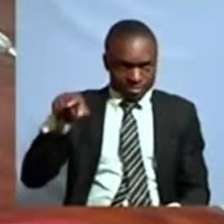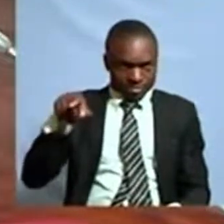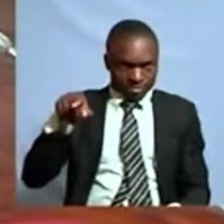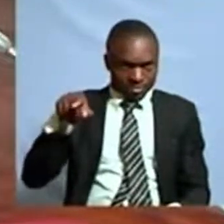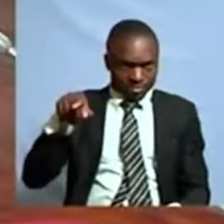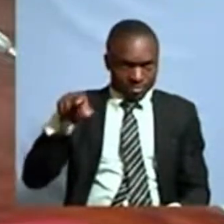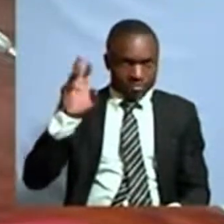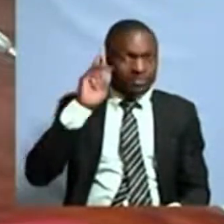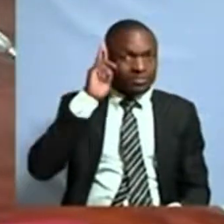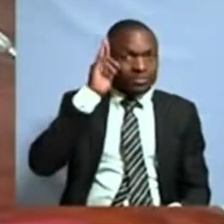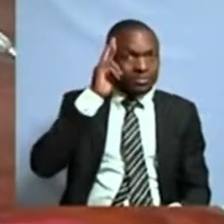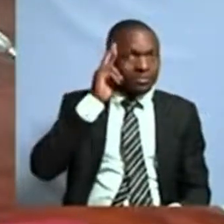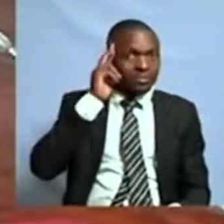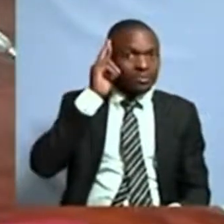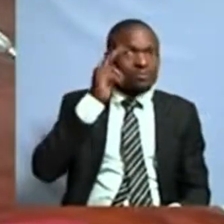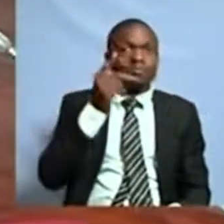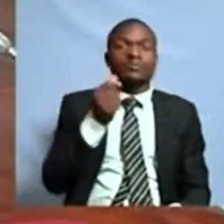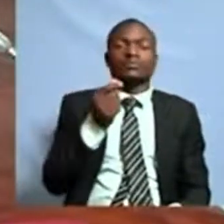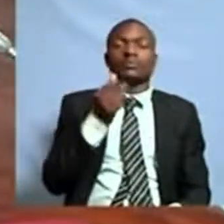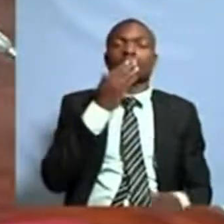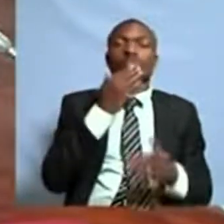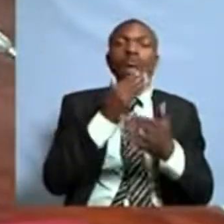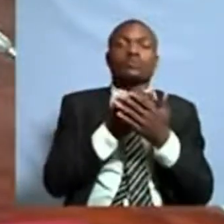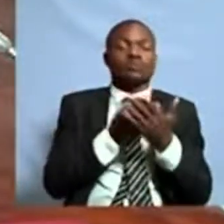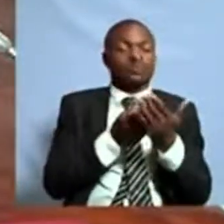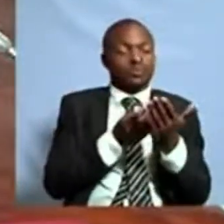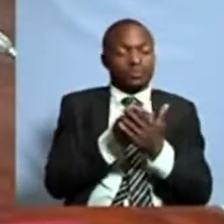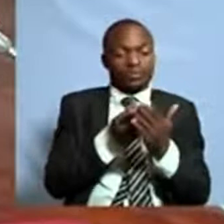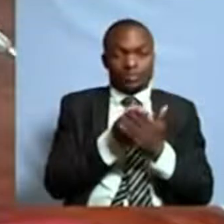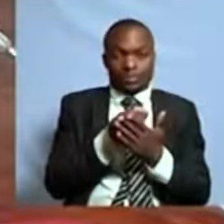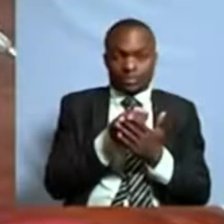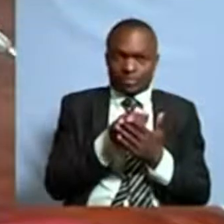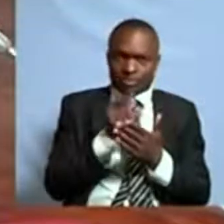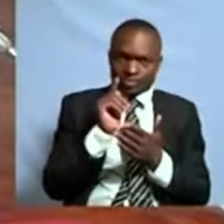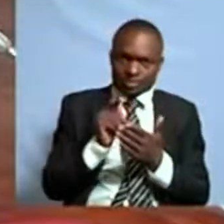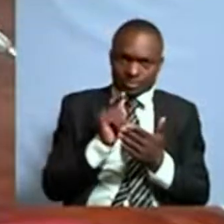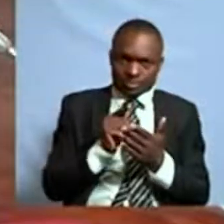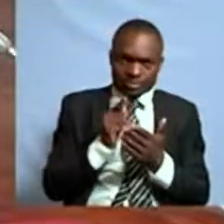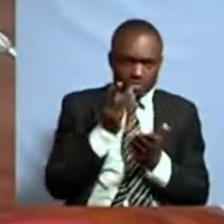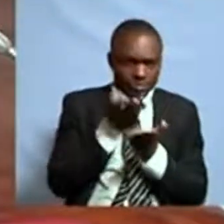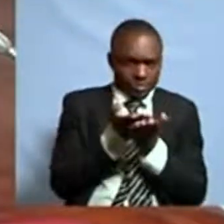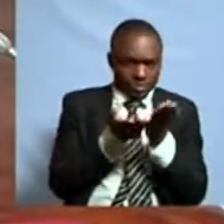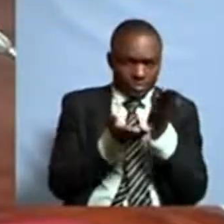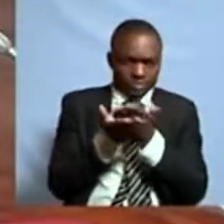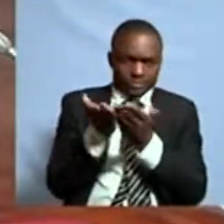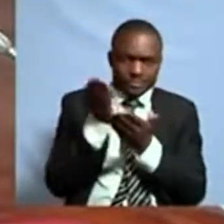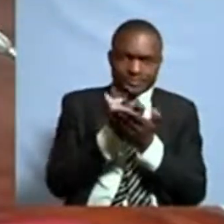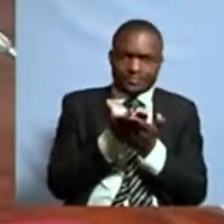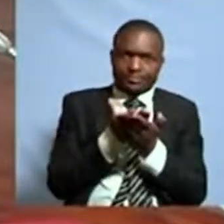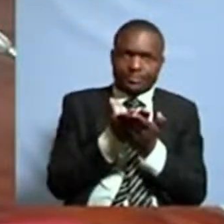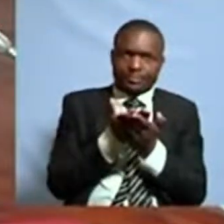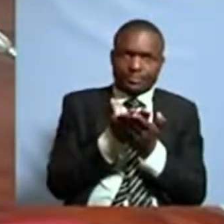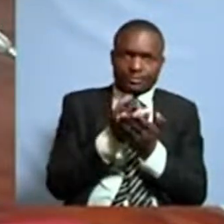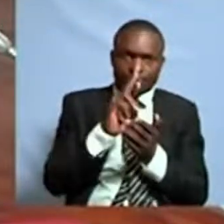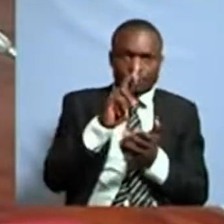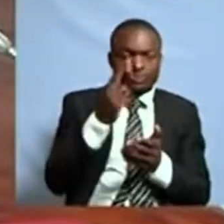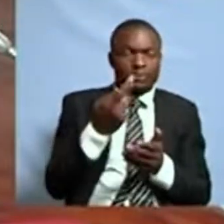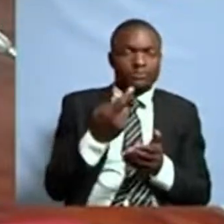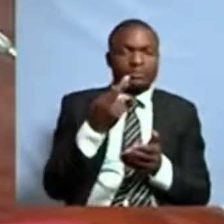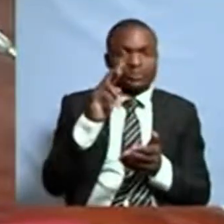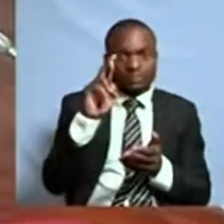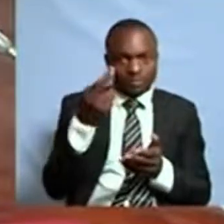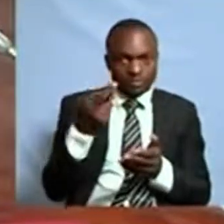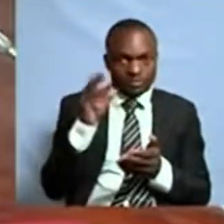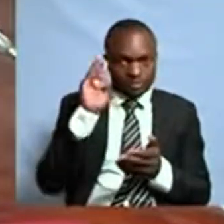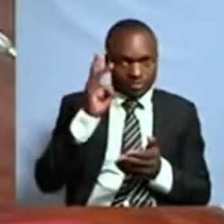a reasonable amount of money, which is a component of the contributions and the returns that have